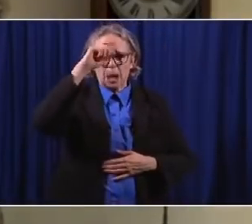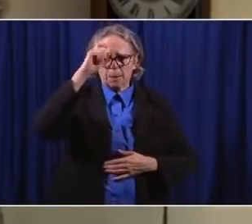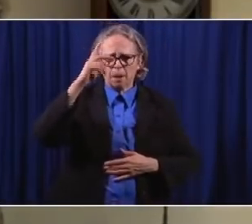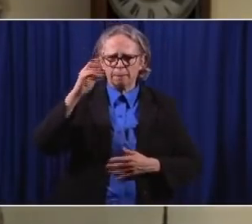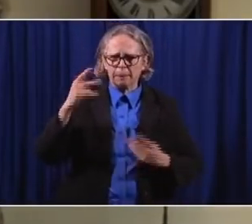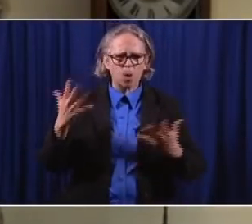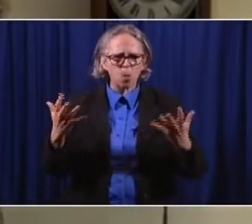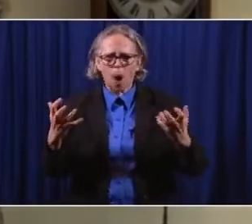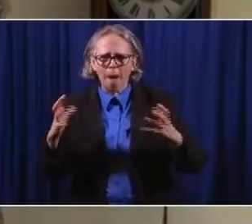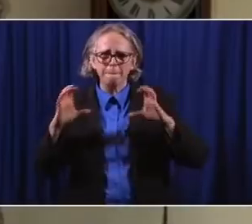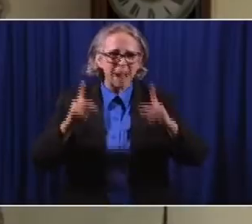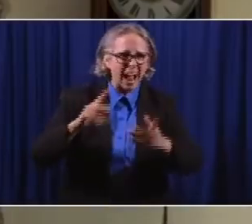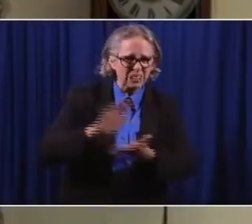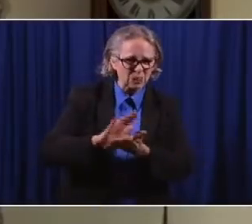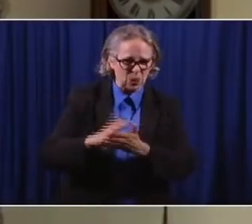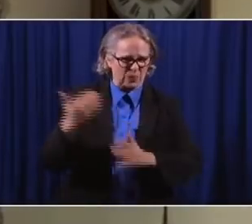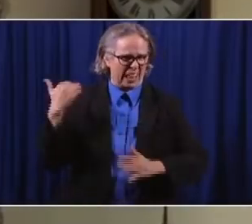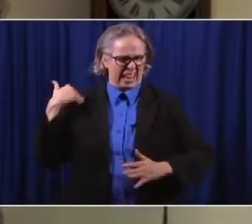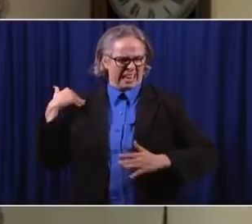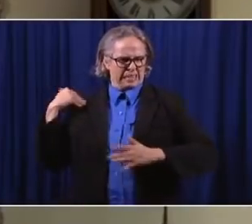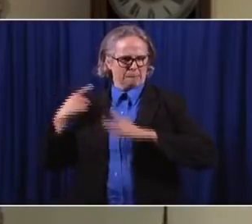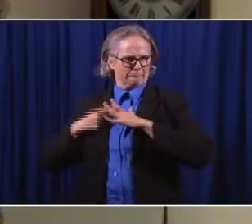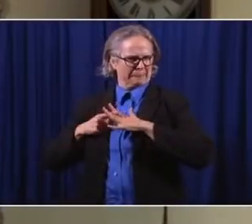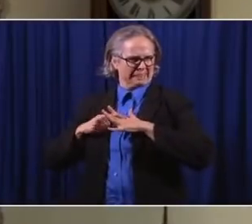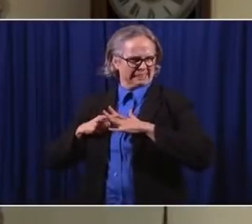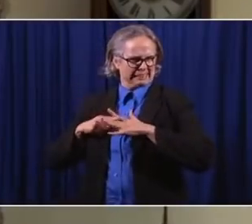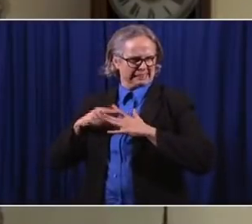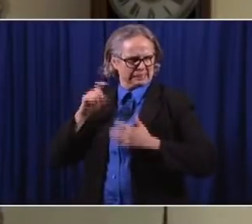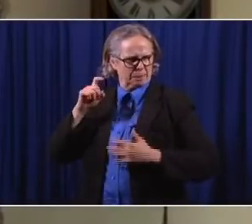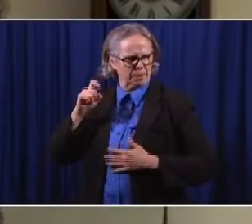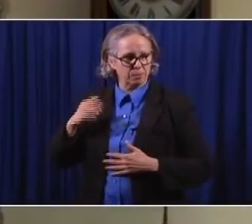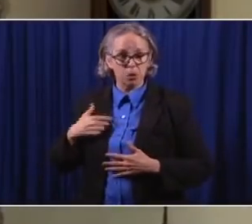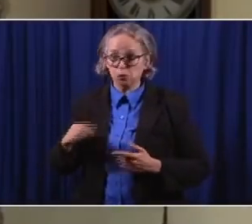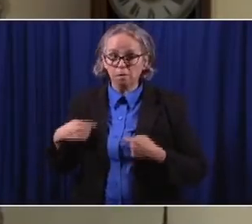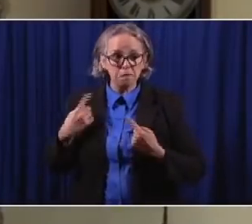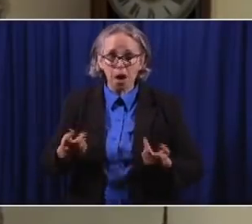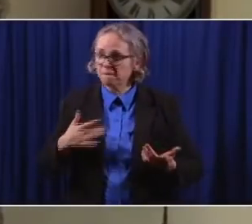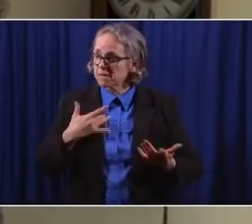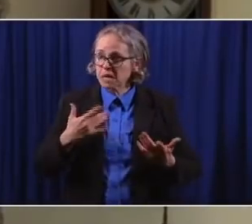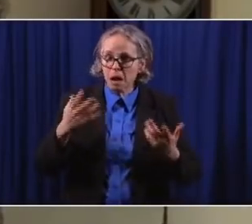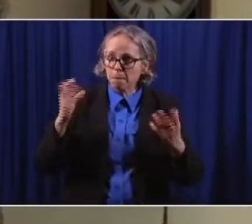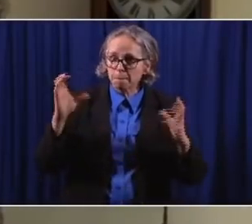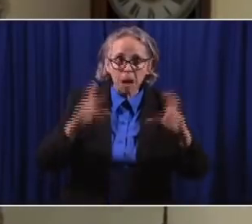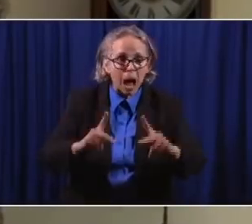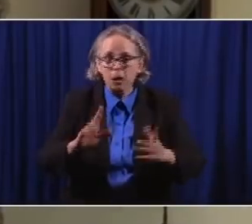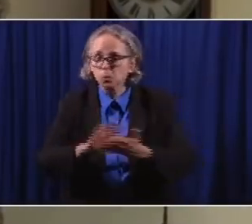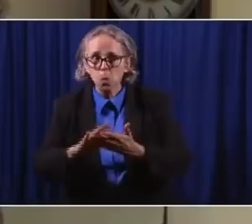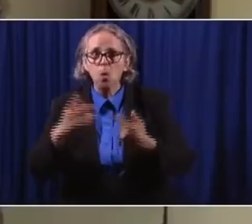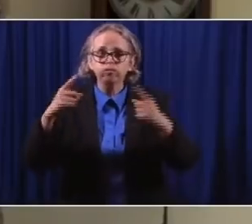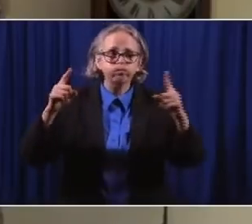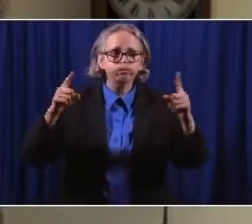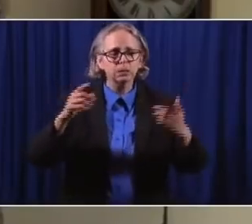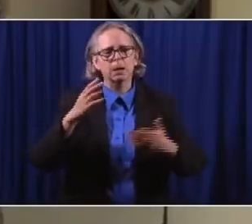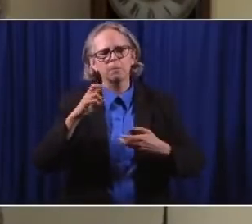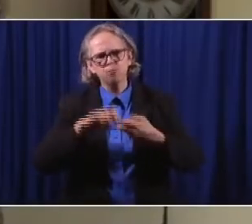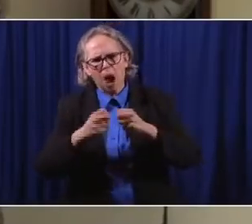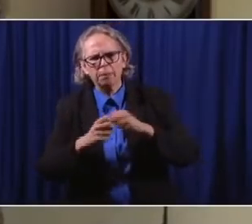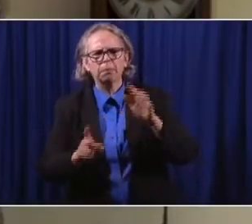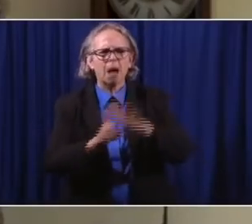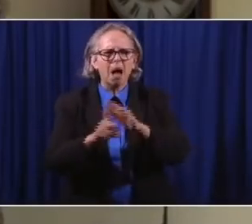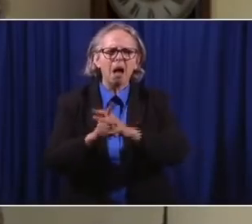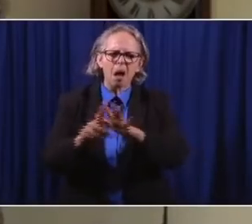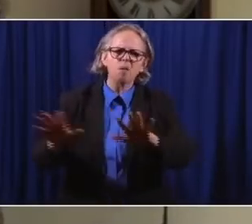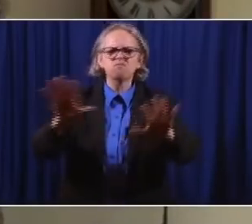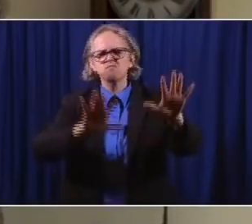And it has been, I think, a success. Yes, there's been some glitches here and there, undoubtedly, there always is,